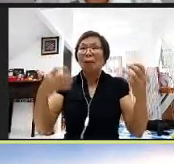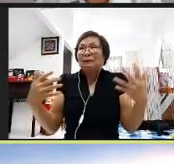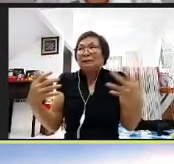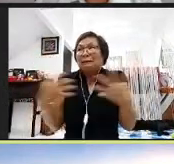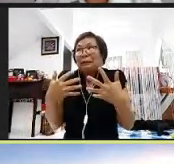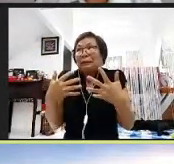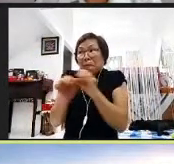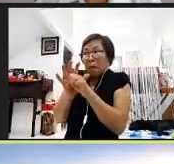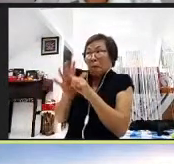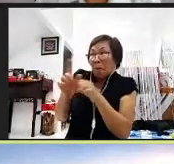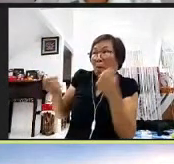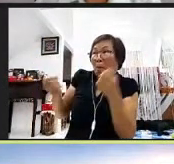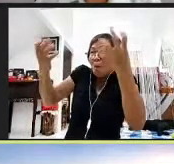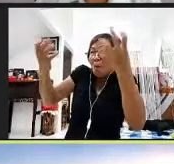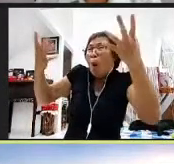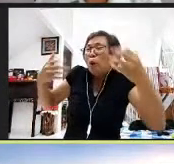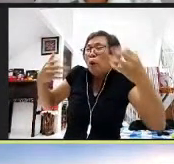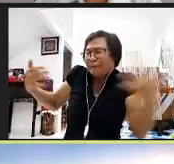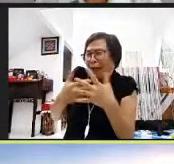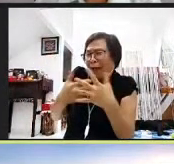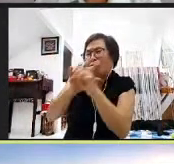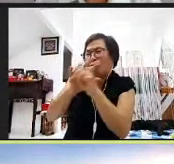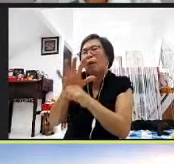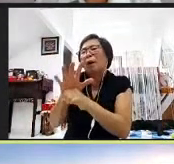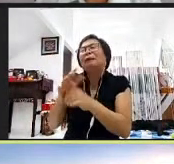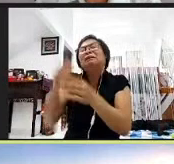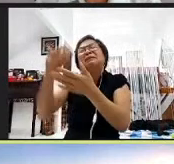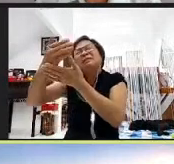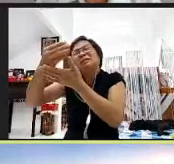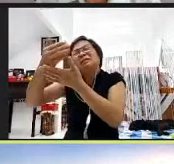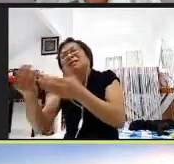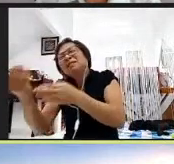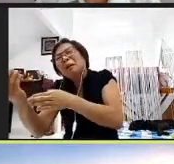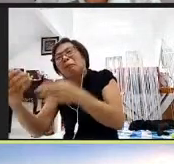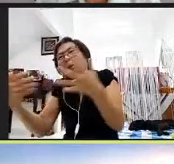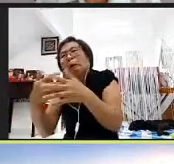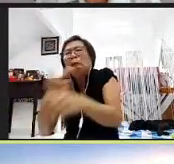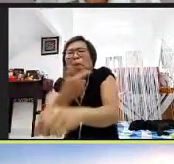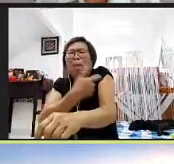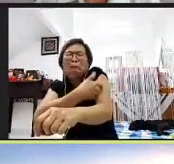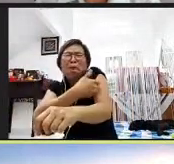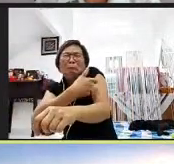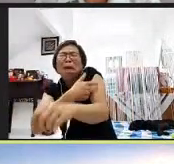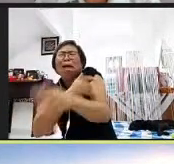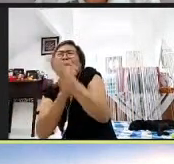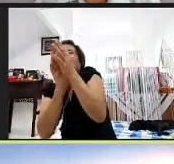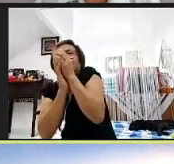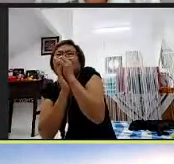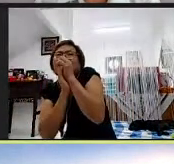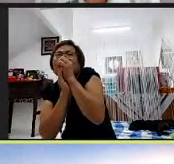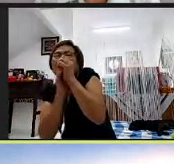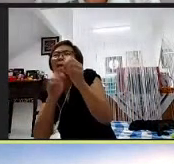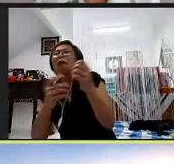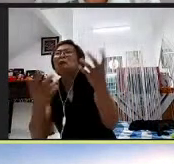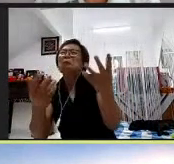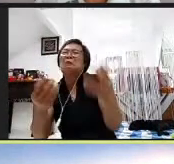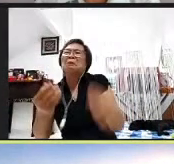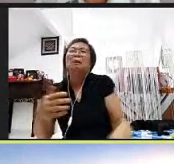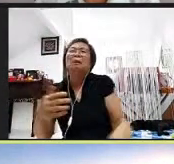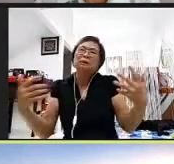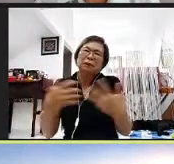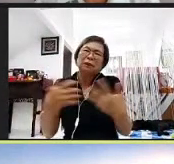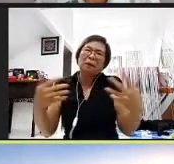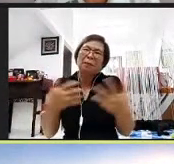scared of COVID-19, and there are some people scared of vaccine, and not so many people who scared